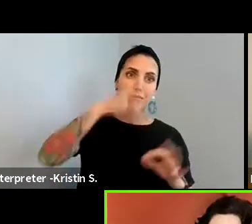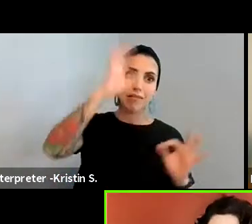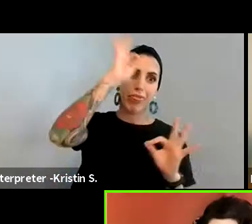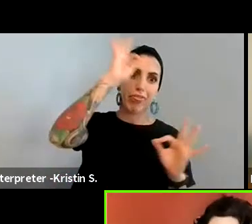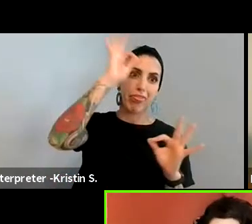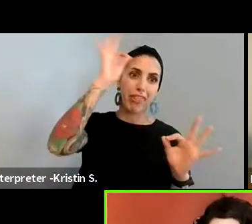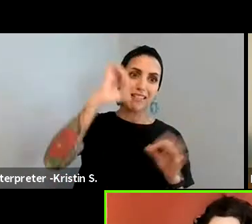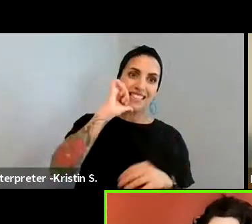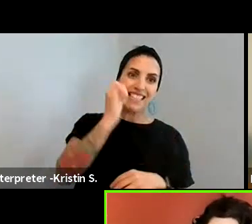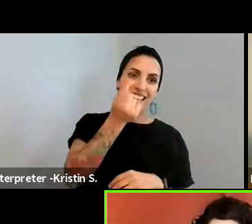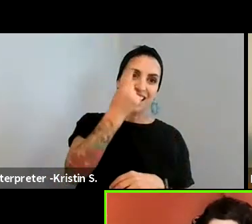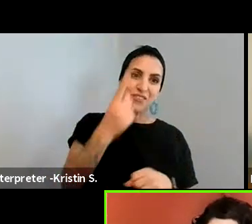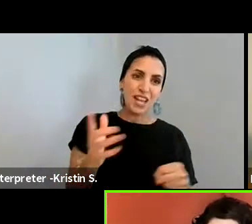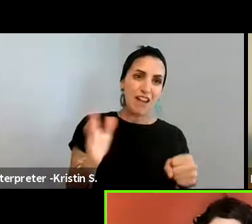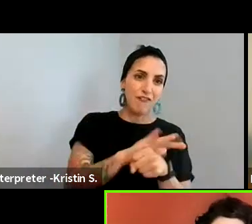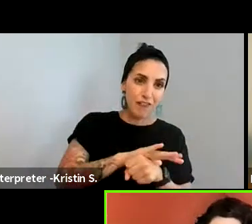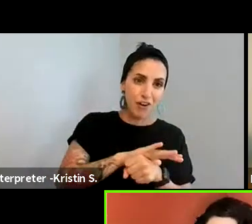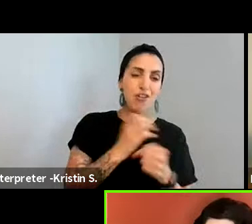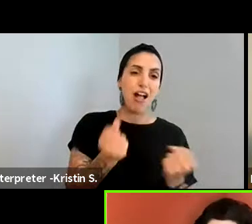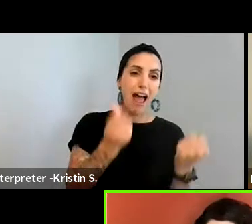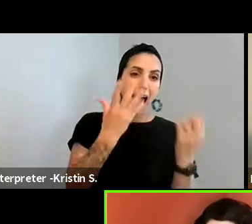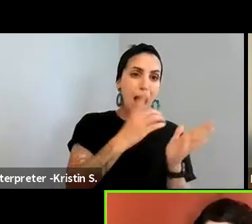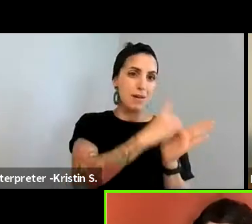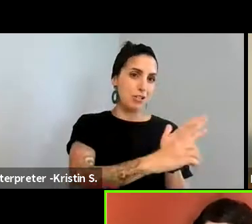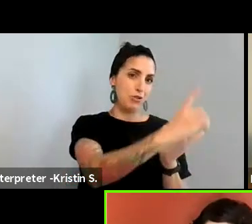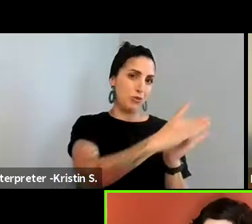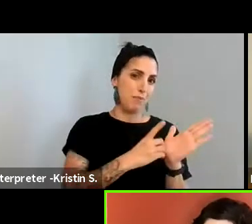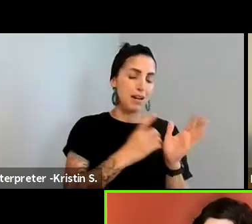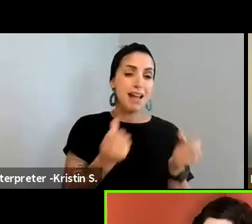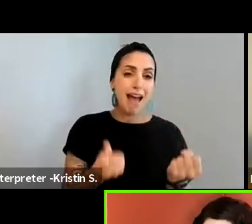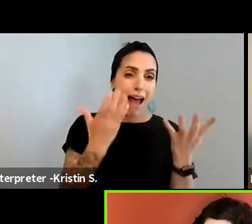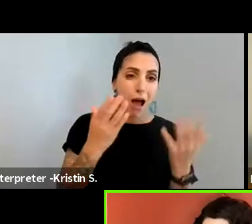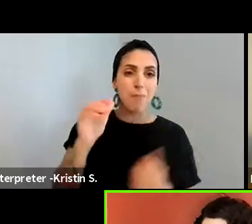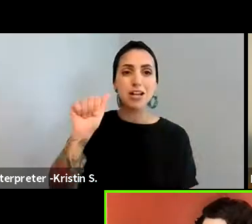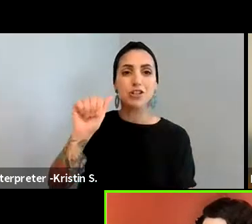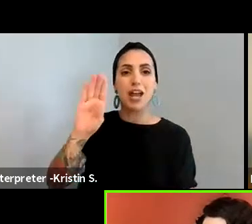didn't understand how much discrimination, how much ableism, how much the